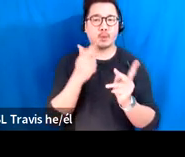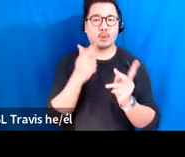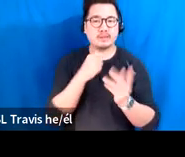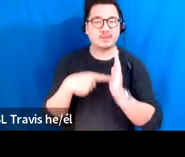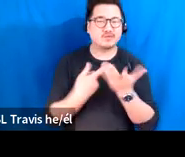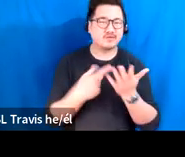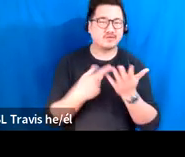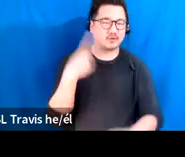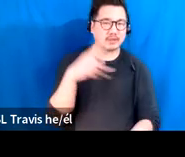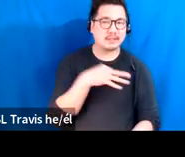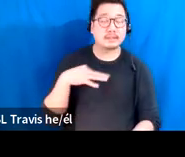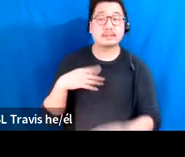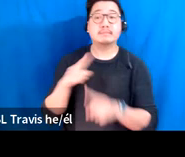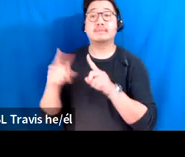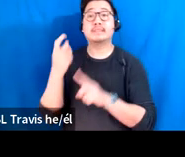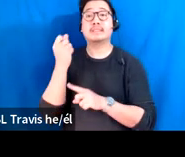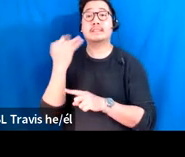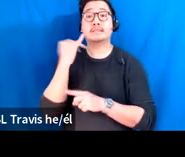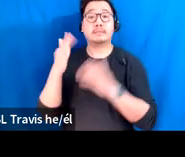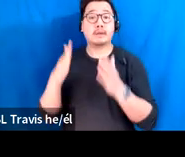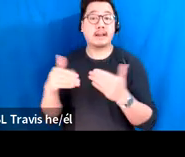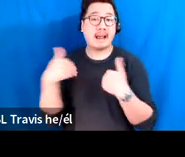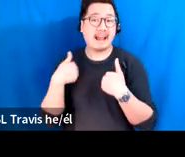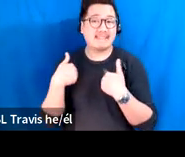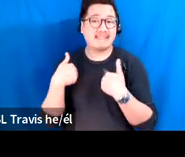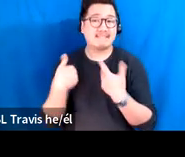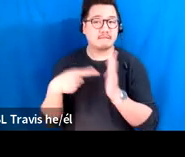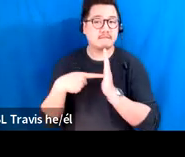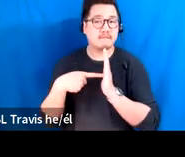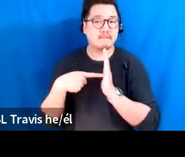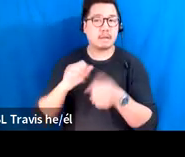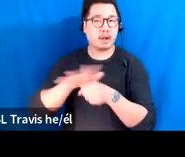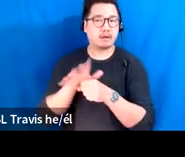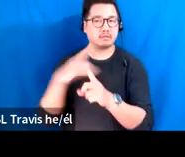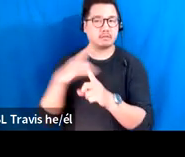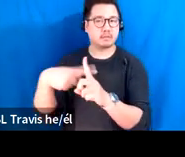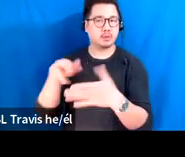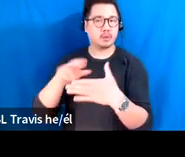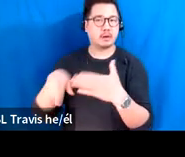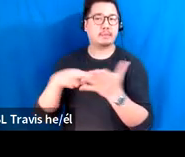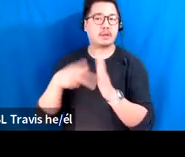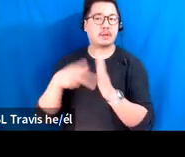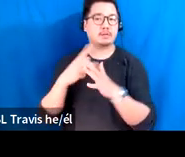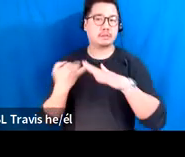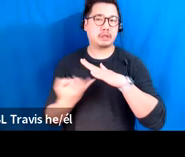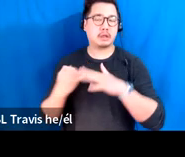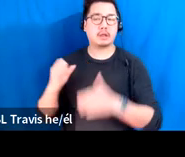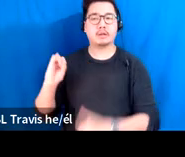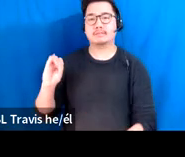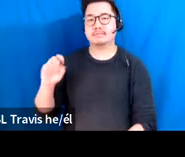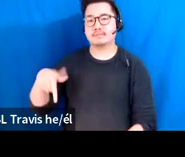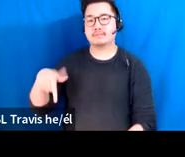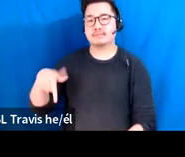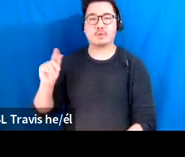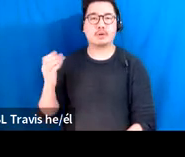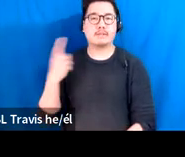isolate for 10 days if they tested positive since then the massachusetts department of public health announced an